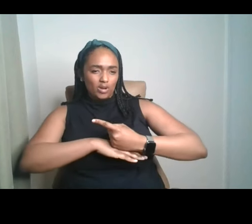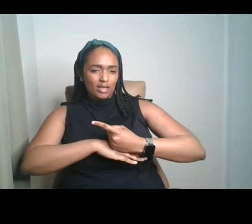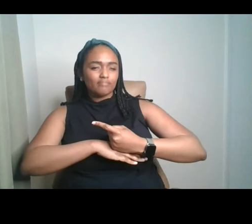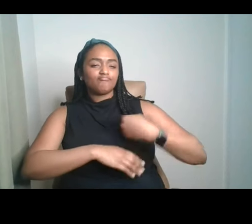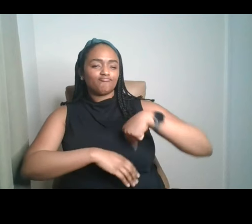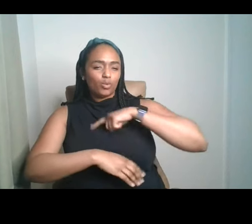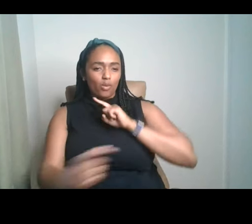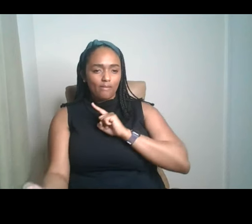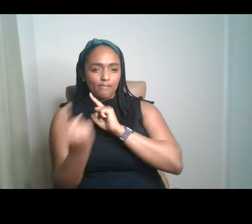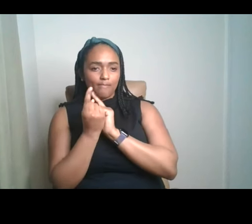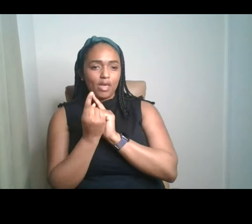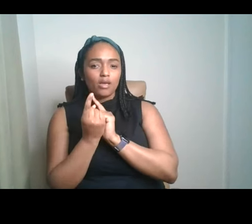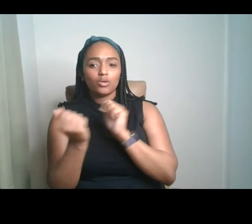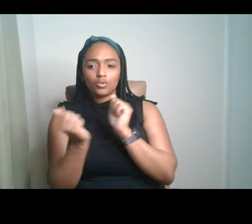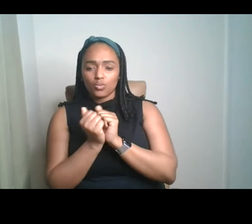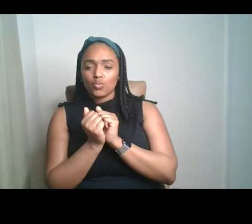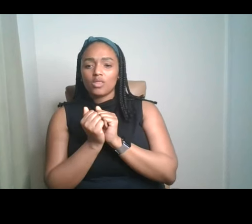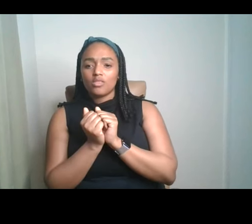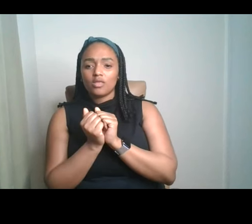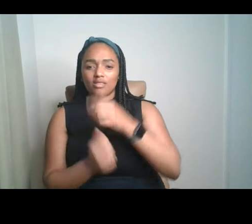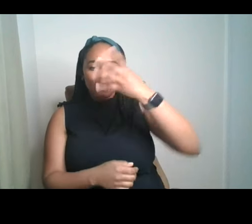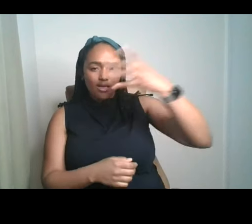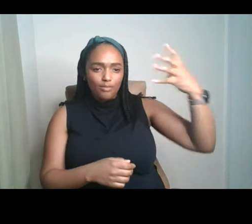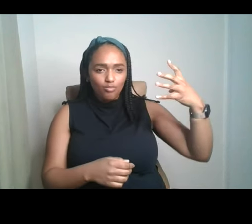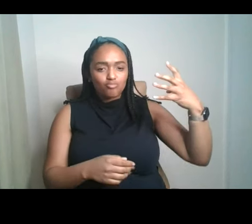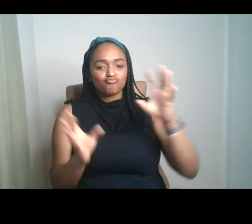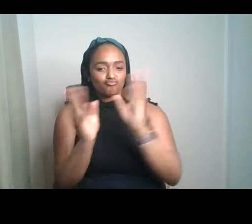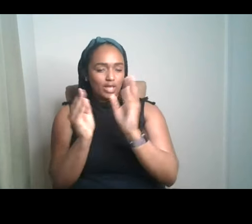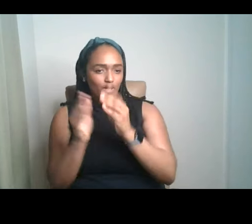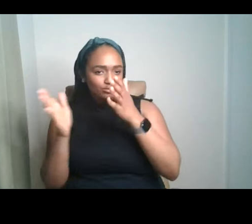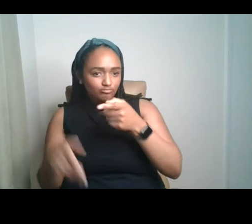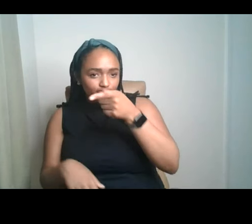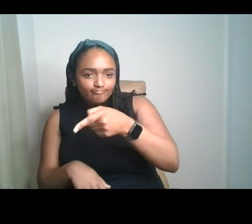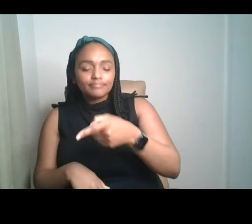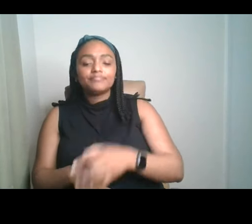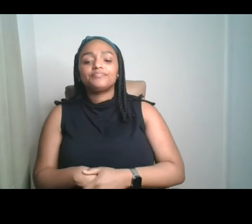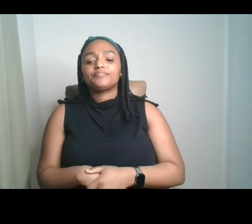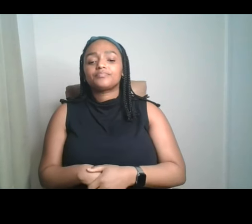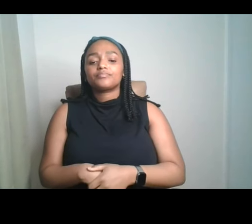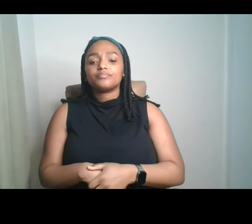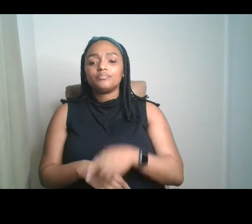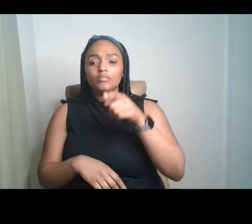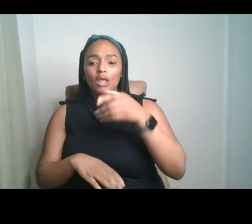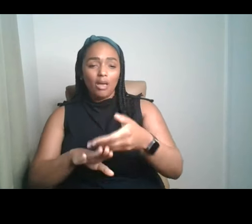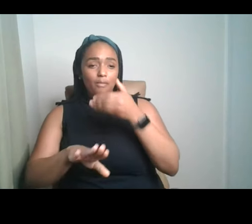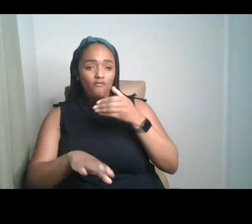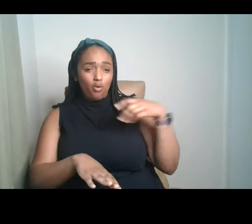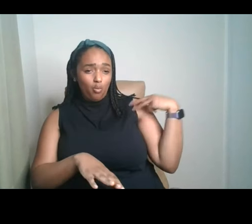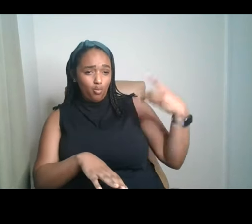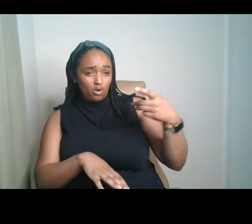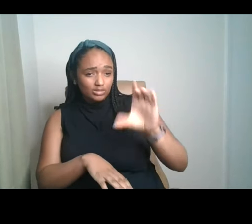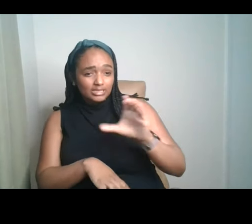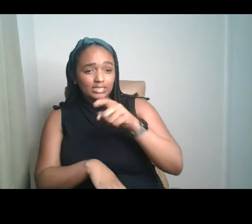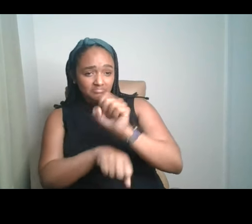counsel. She started by telling us this story. Before her job in DC, she was an immigration attorney. And on her first visit to a